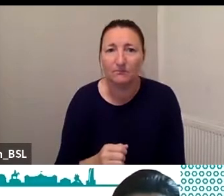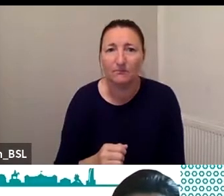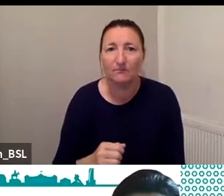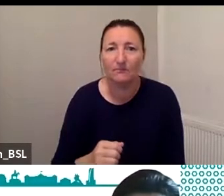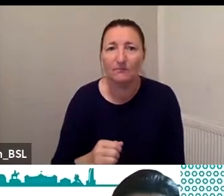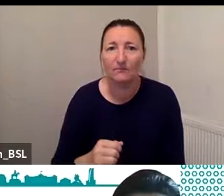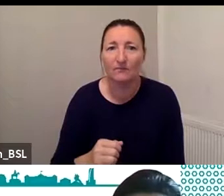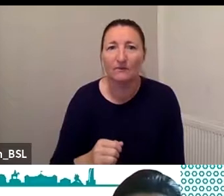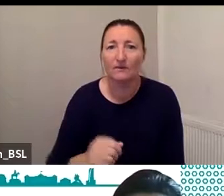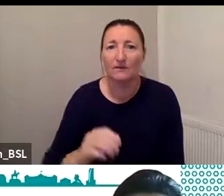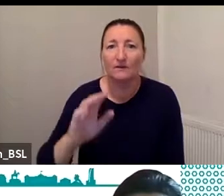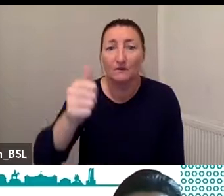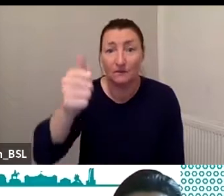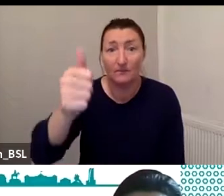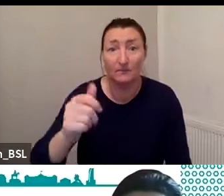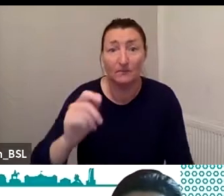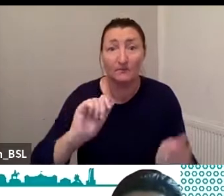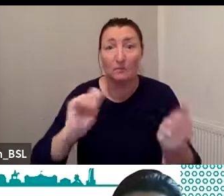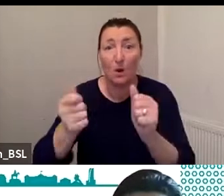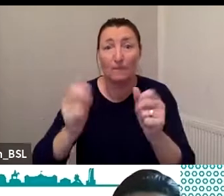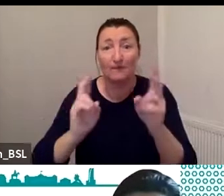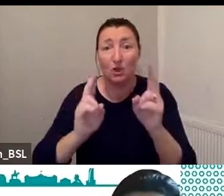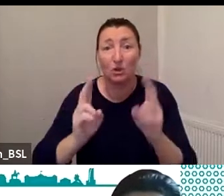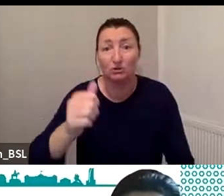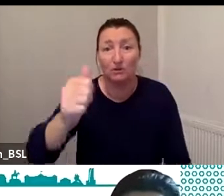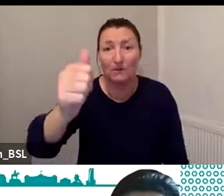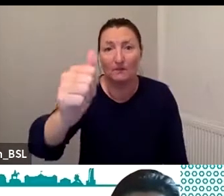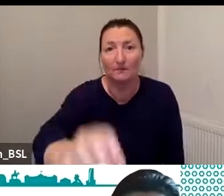other. Okay, sure. Mm-hmm.